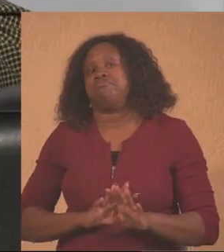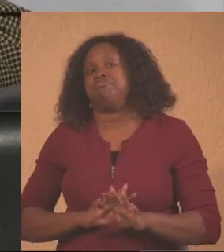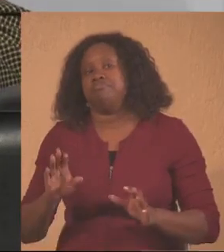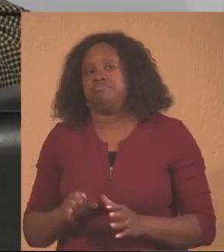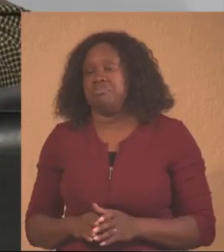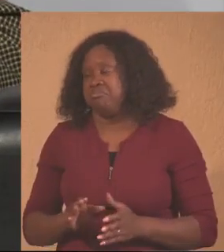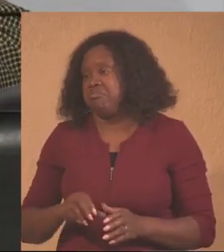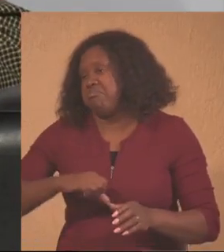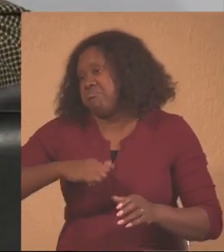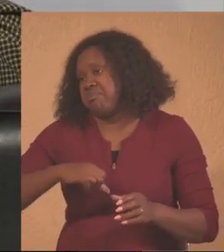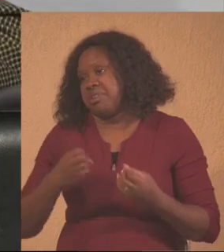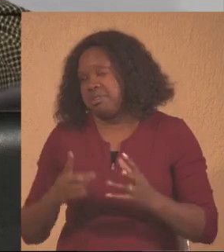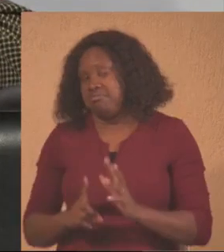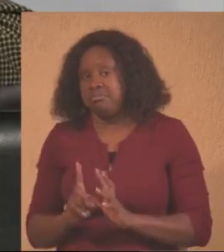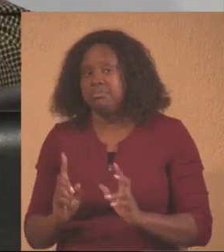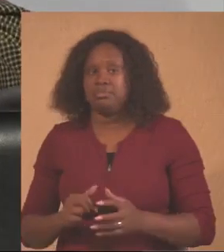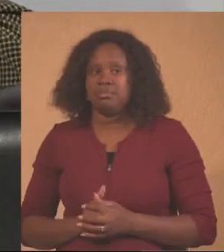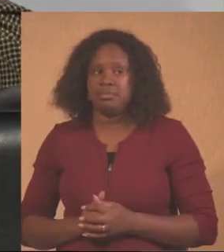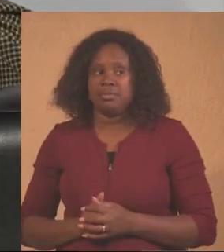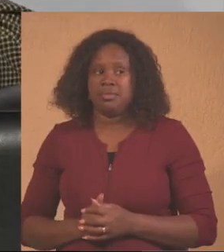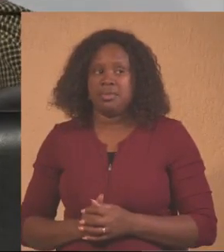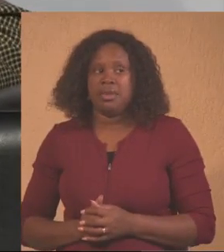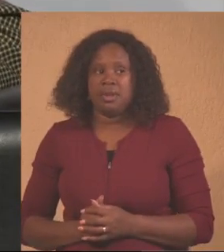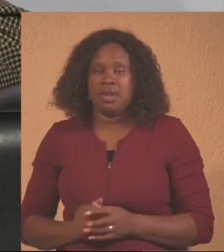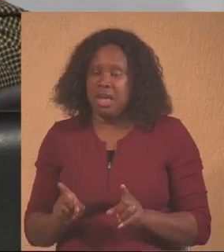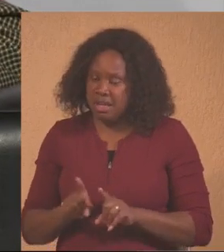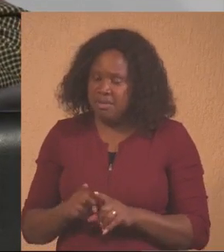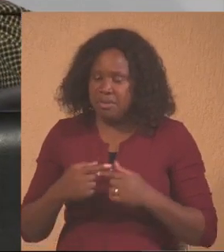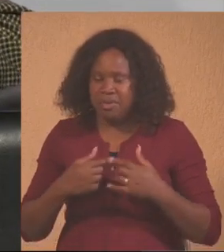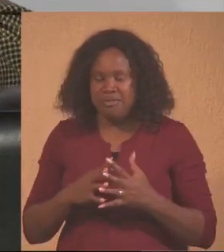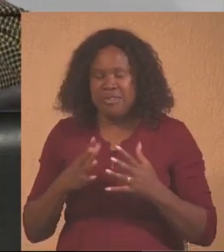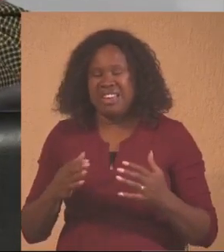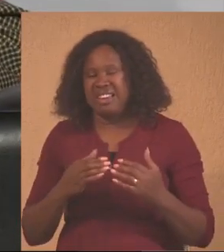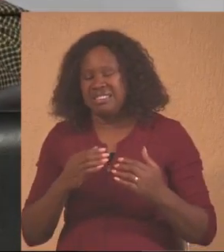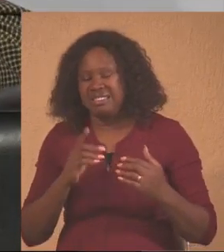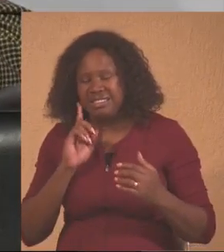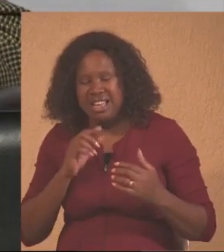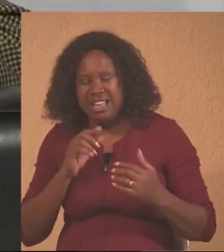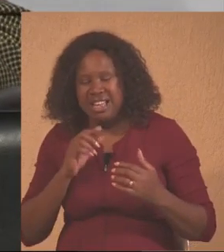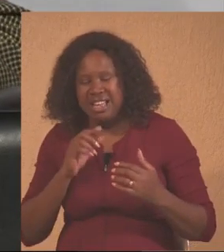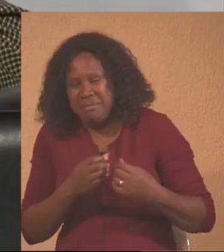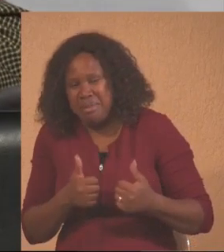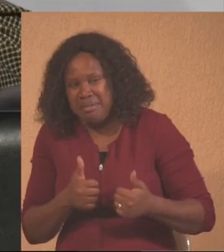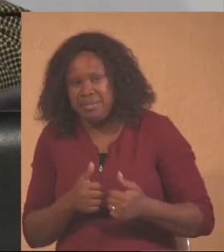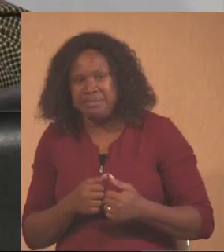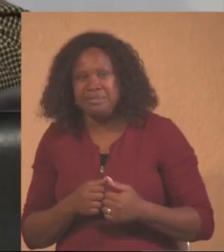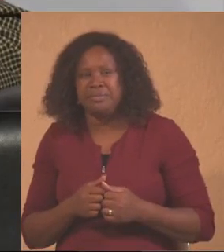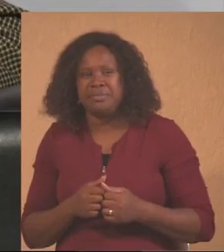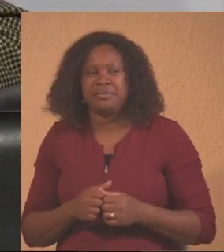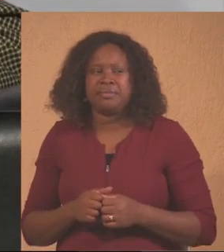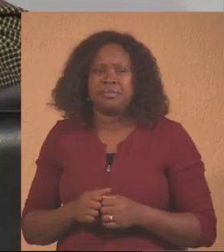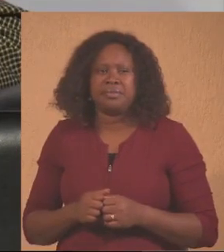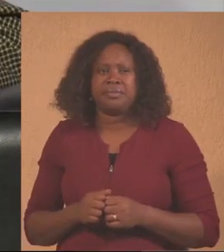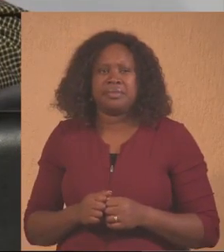into illness. So that we are very, very careful on. And the procedures, as I said, is taken.